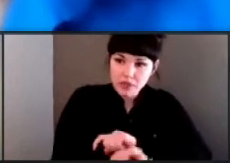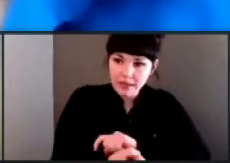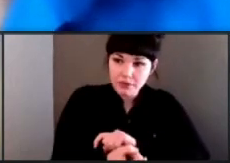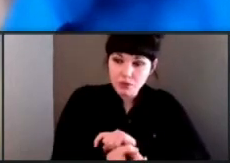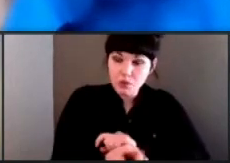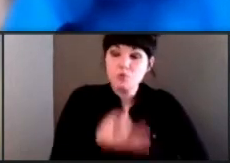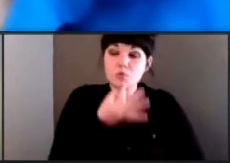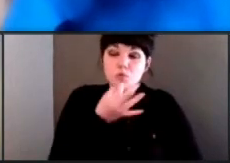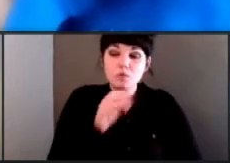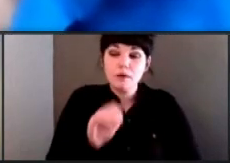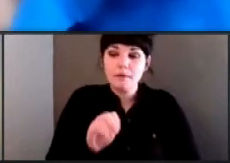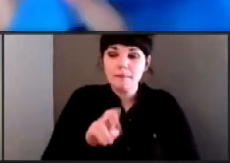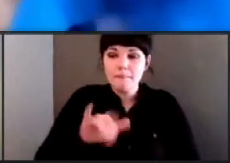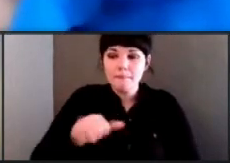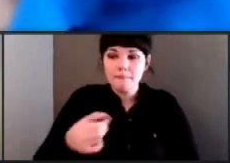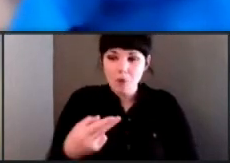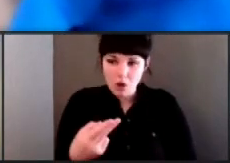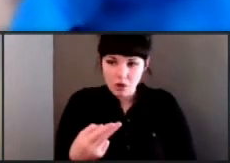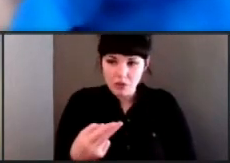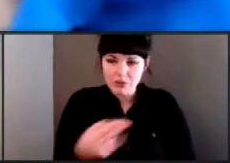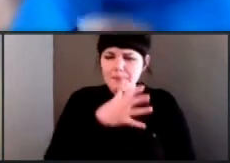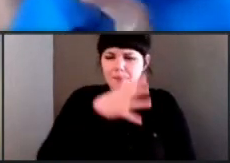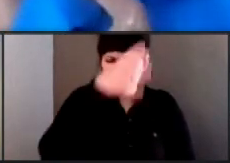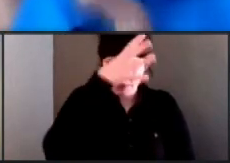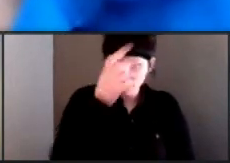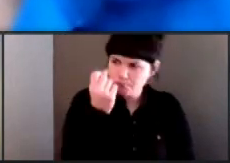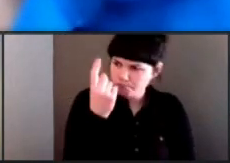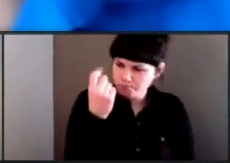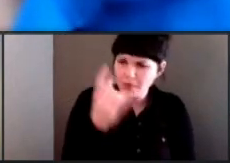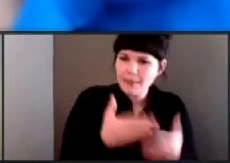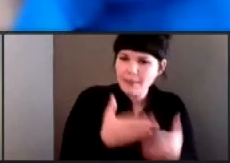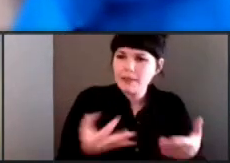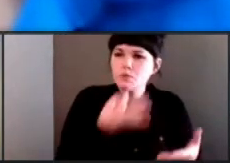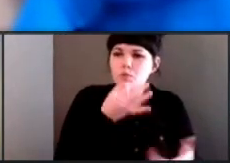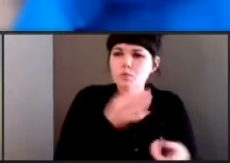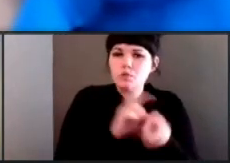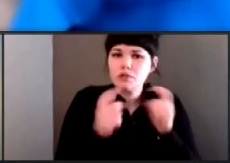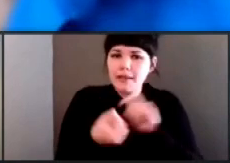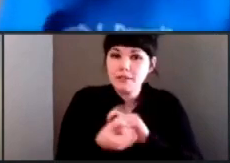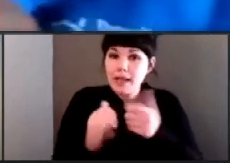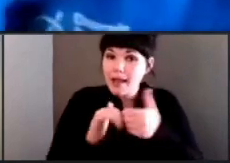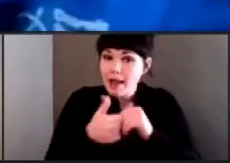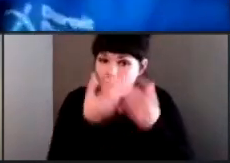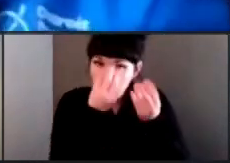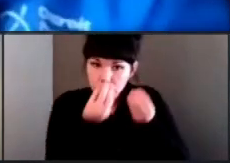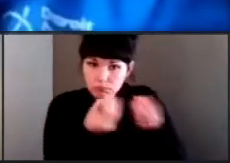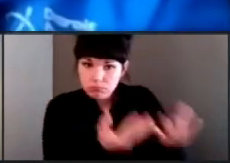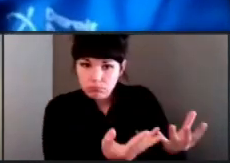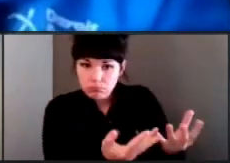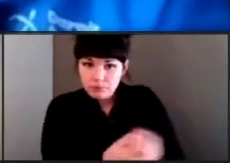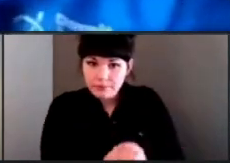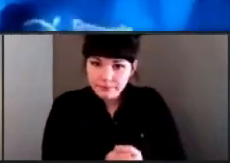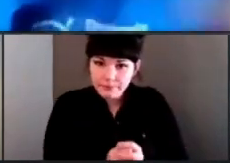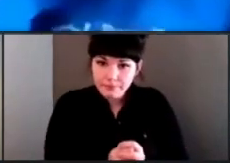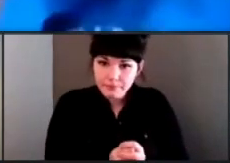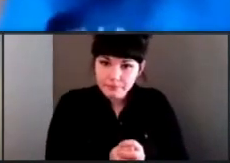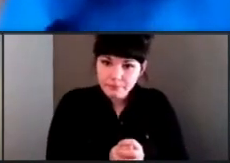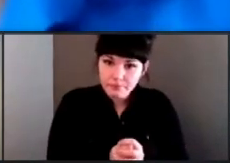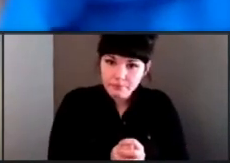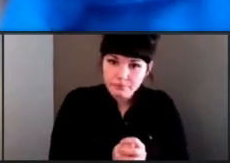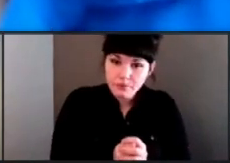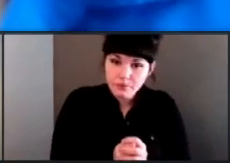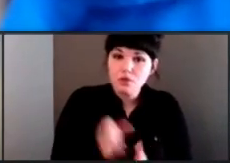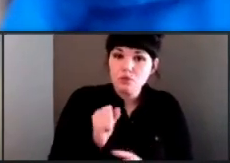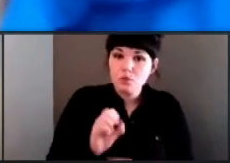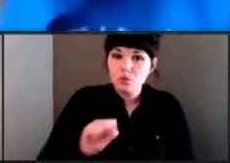you informing each other, our parents? And Sean, why don't you answer that about parents, and then Crystal, if you will, and then we'll go